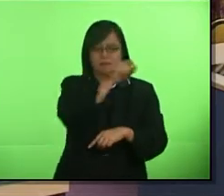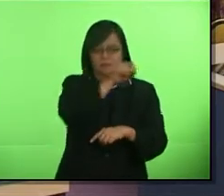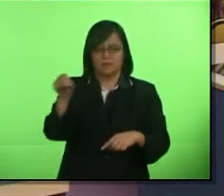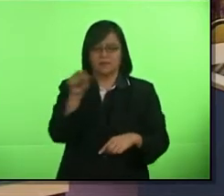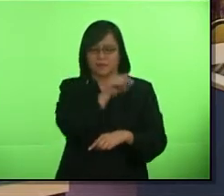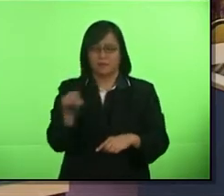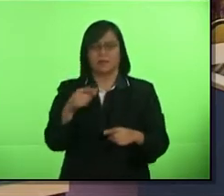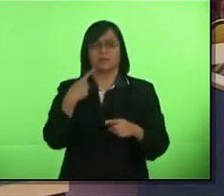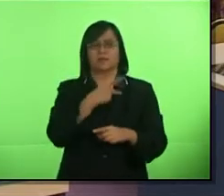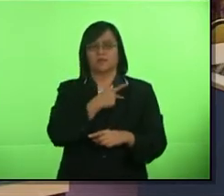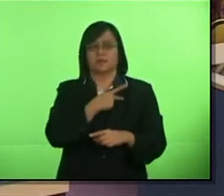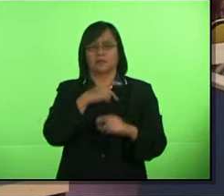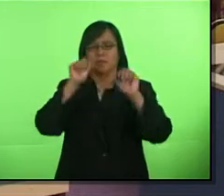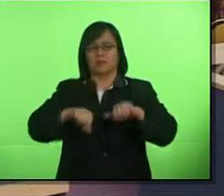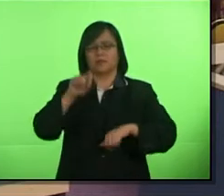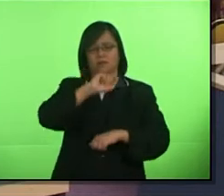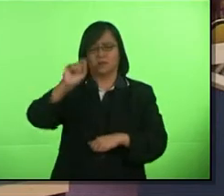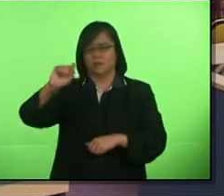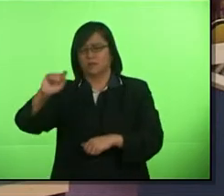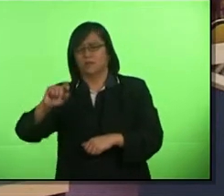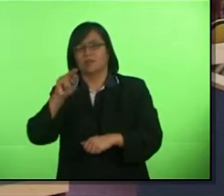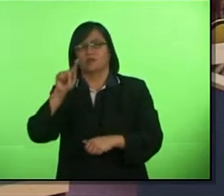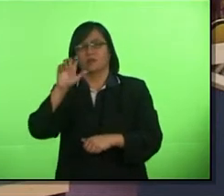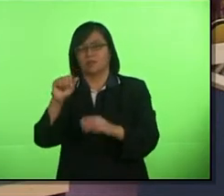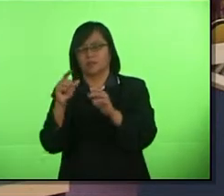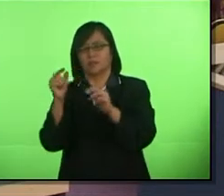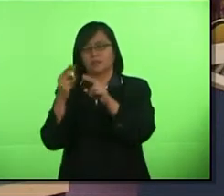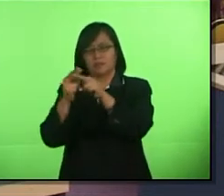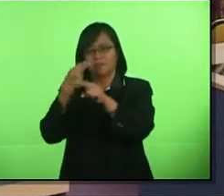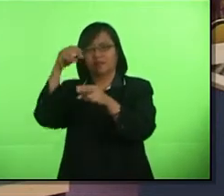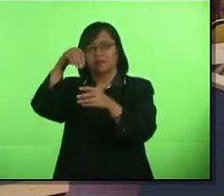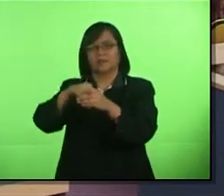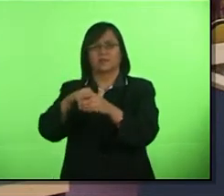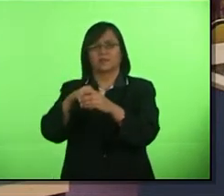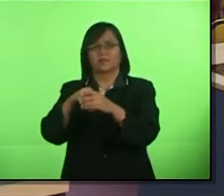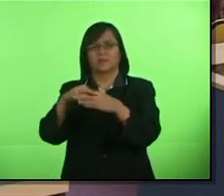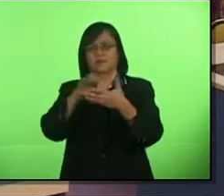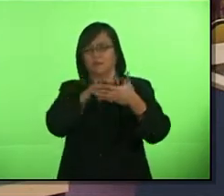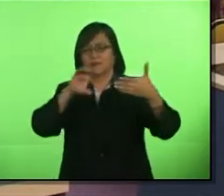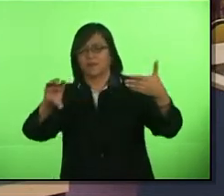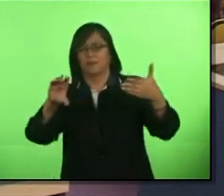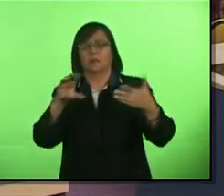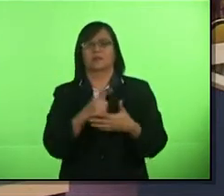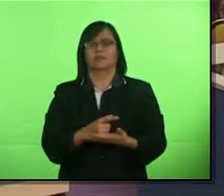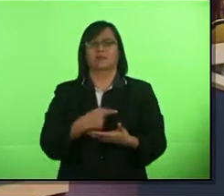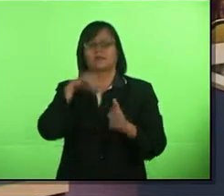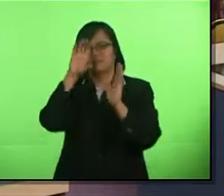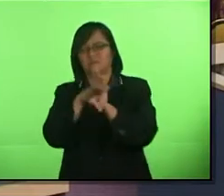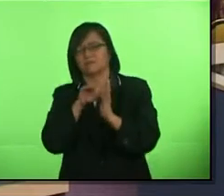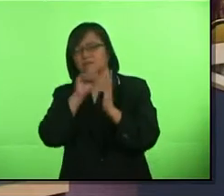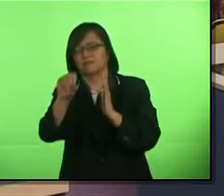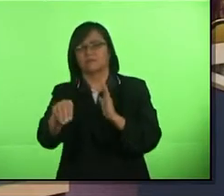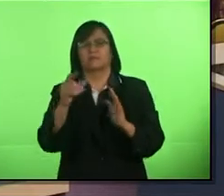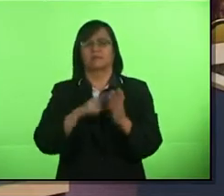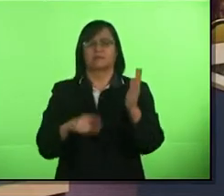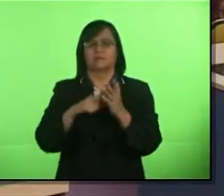on the margin, beside the margin. That also is visual. Bukan ada gambar. Tapi your own written notes. Maybe a short